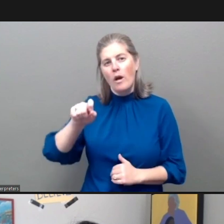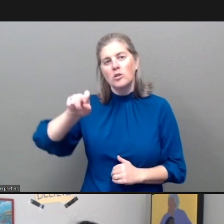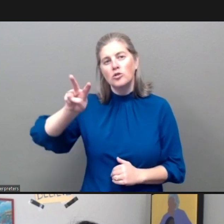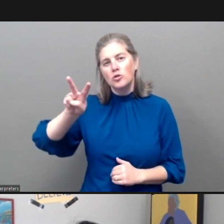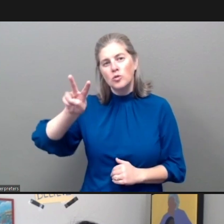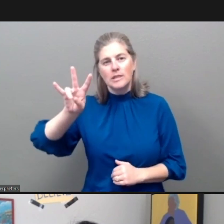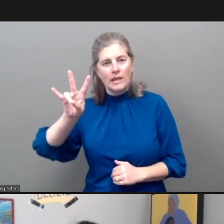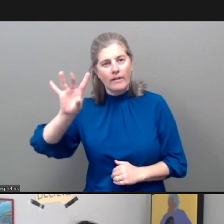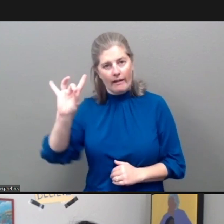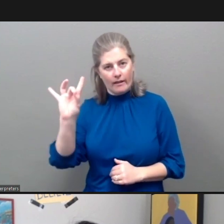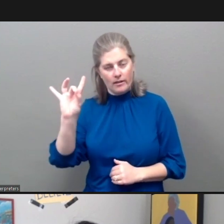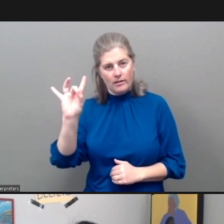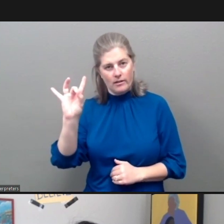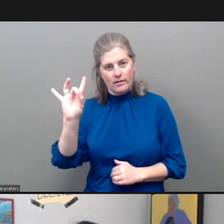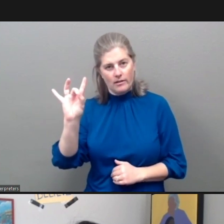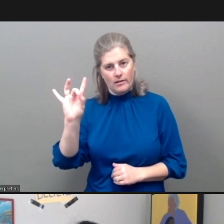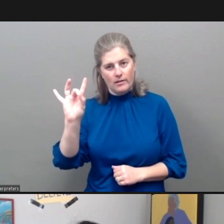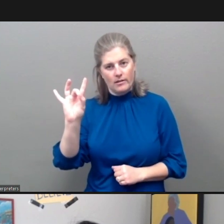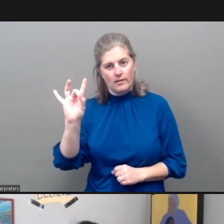0.278. So